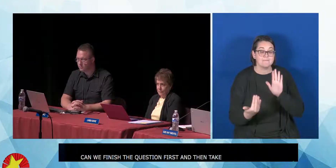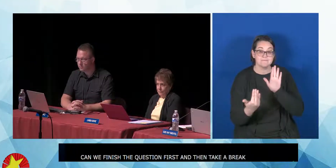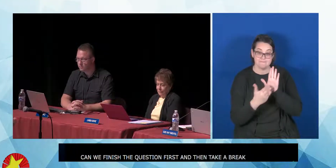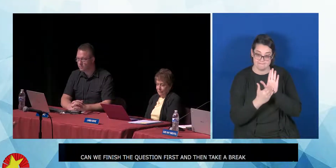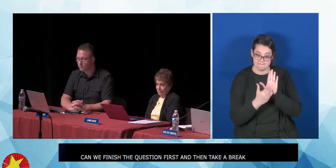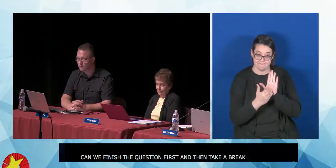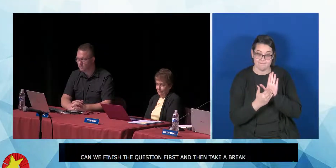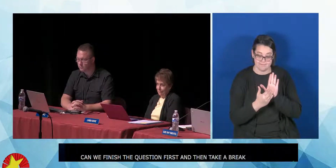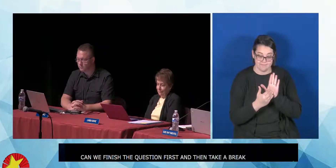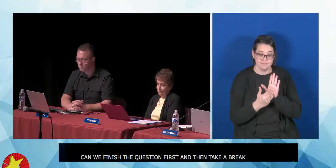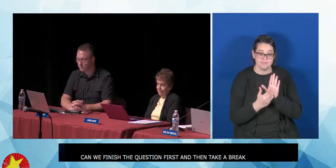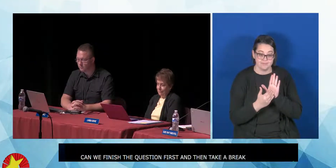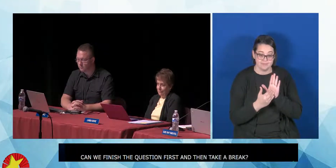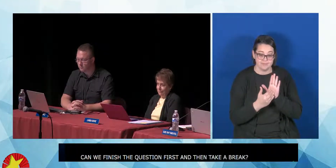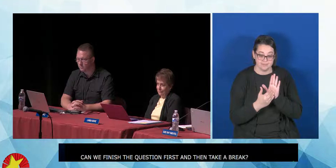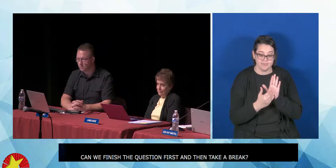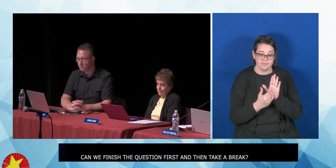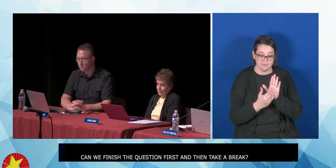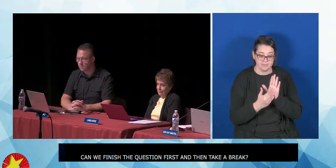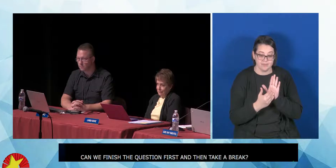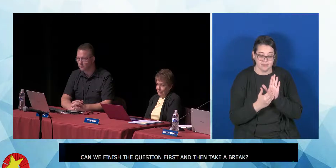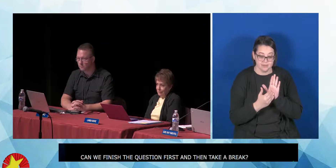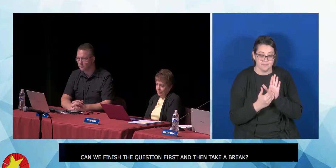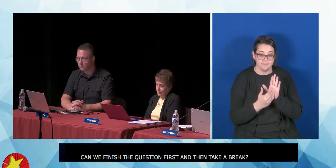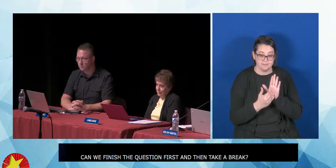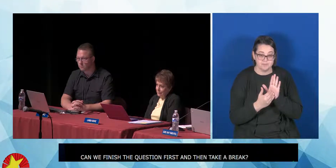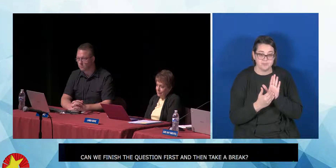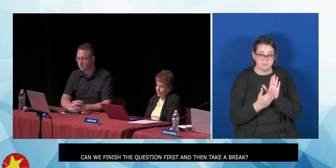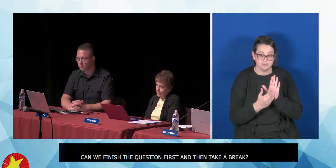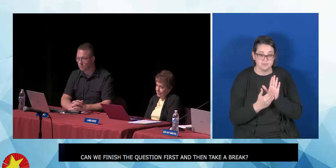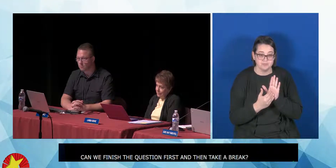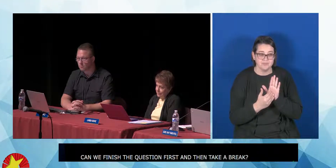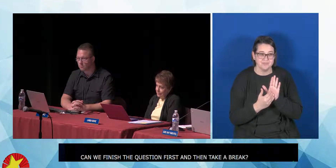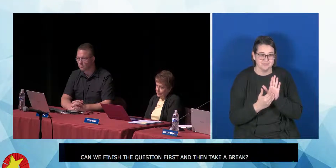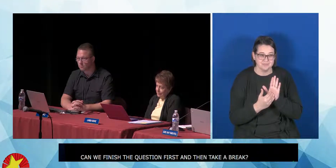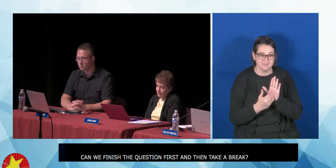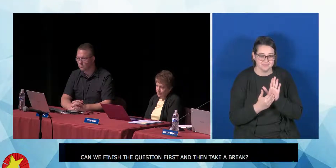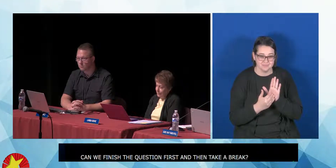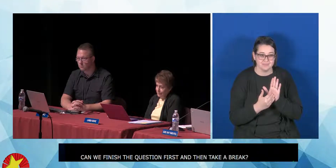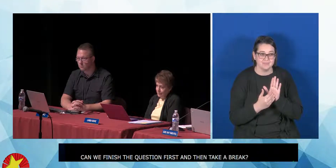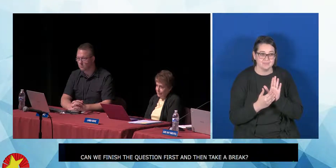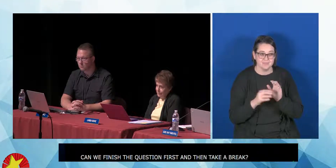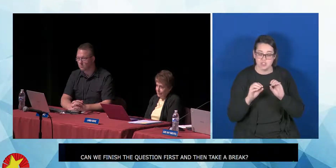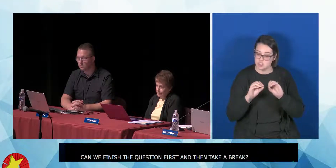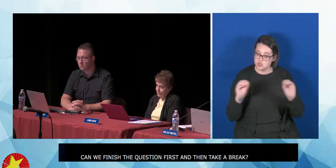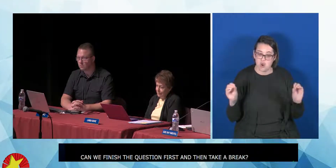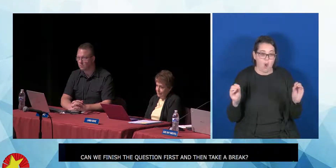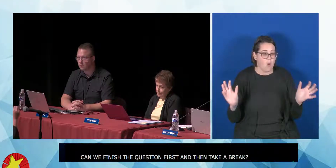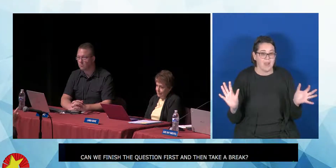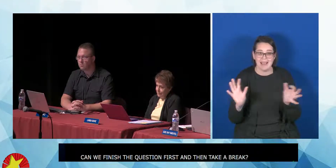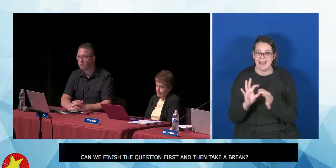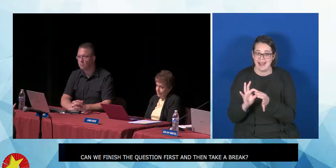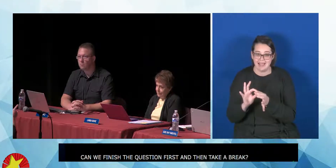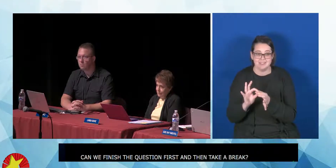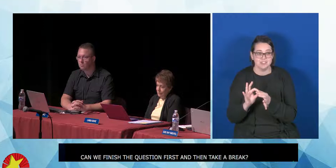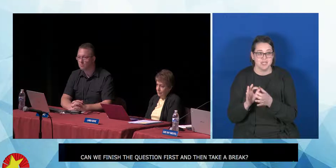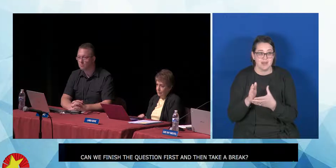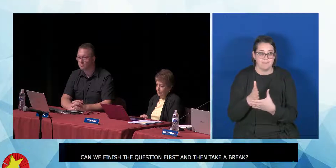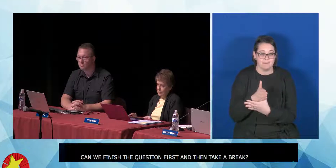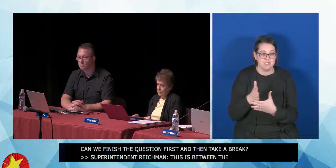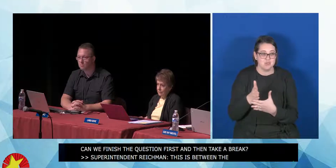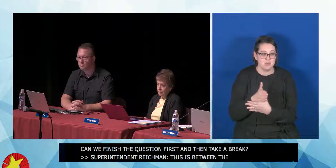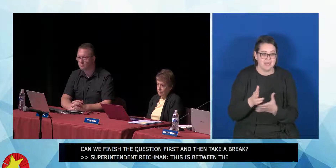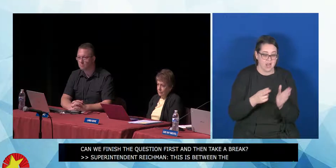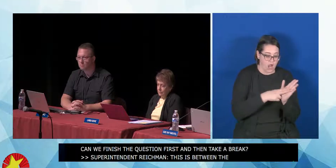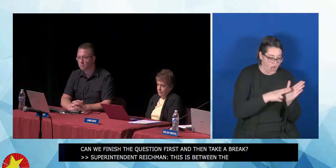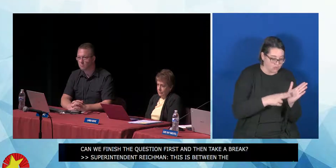Again, there's no connection between the contracts we have for the BPAC